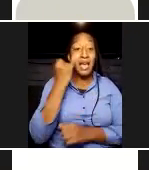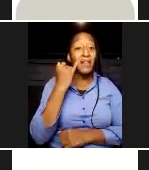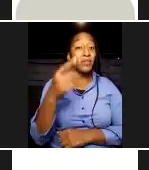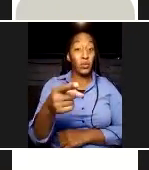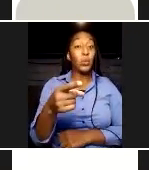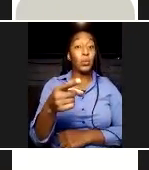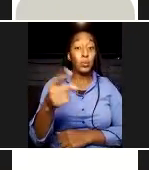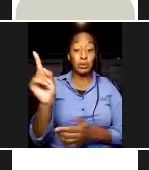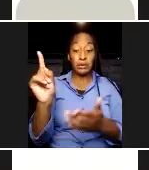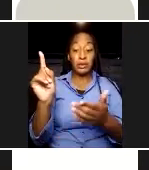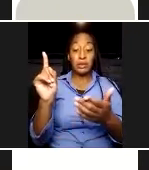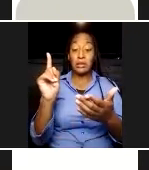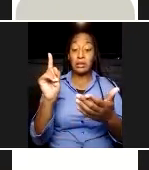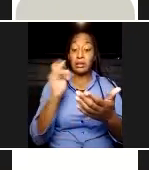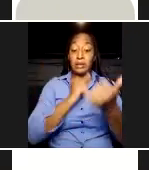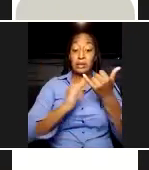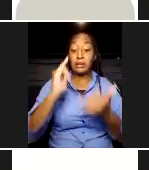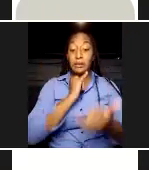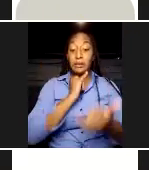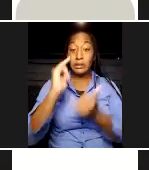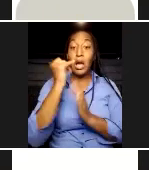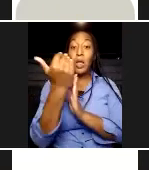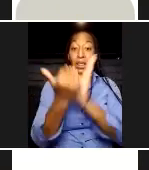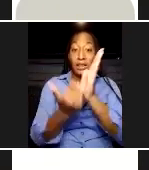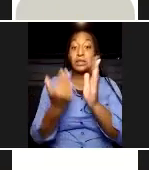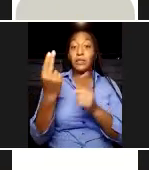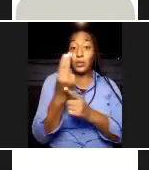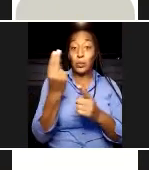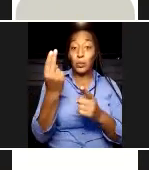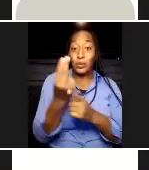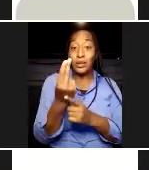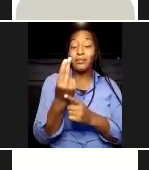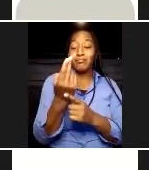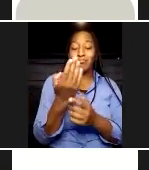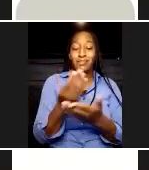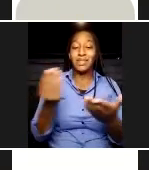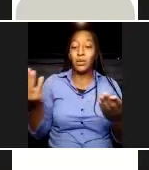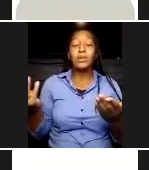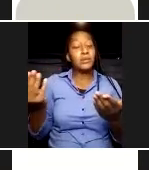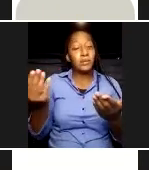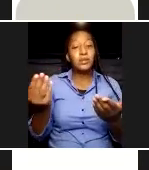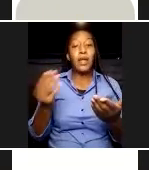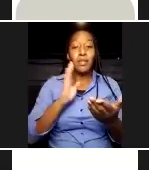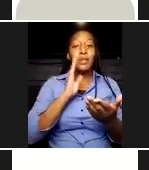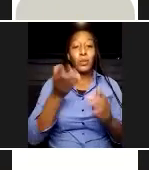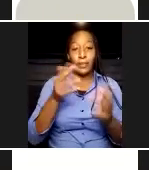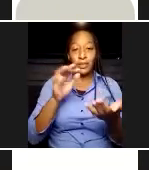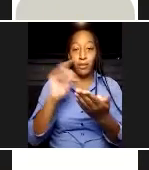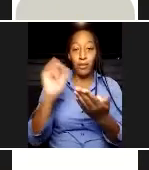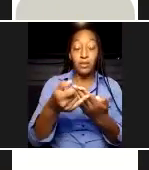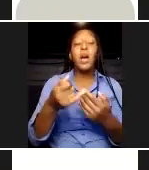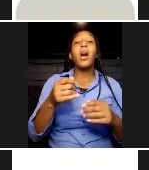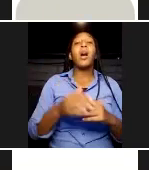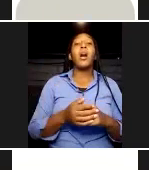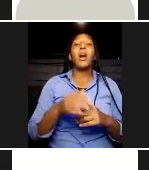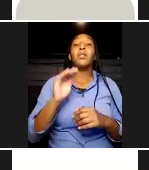using these materials. You also need to include a write-up that explains how